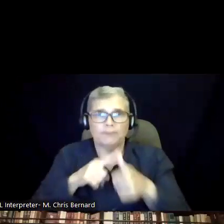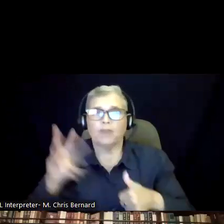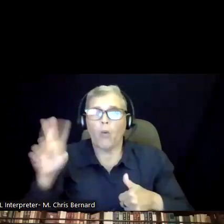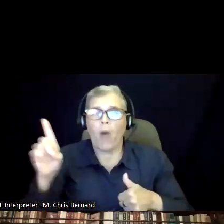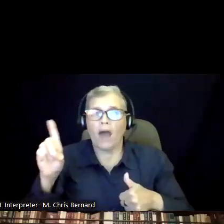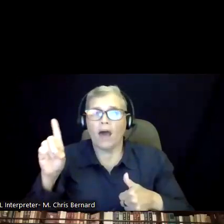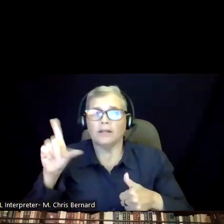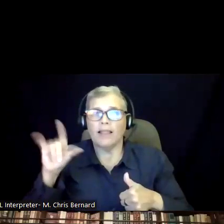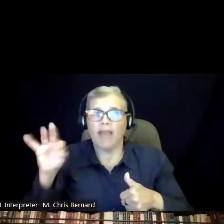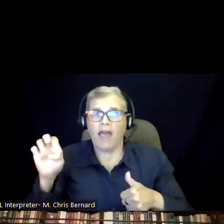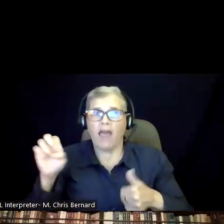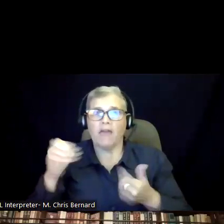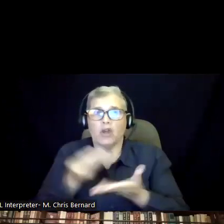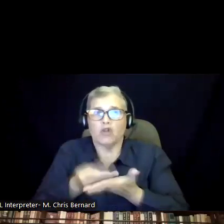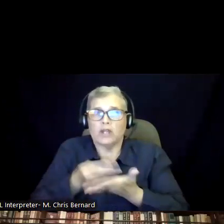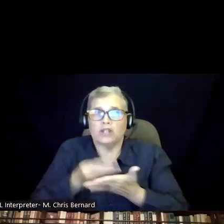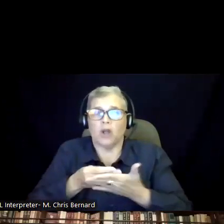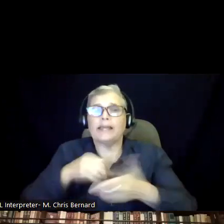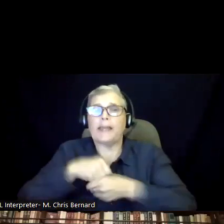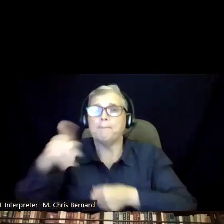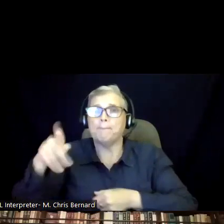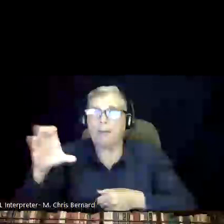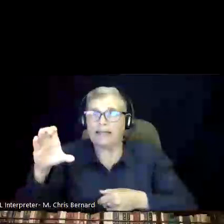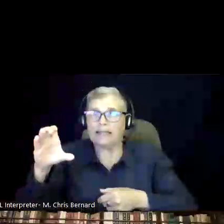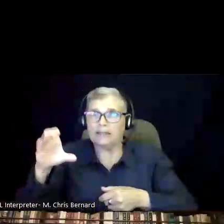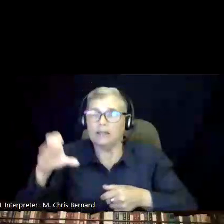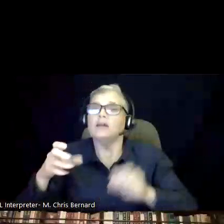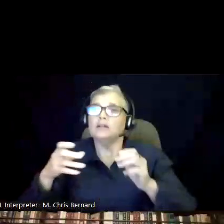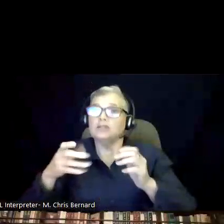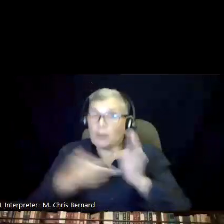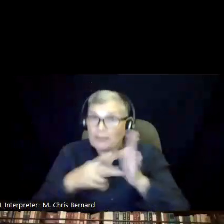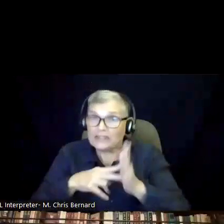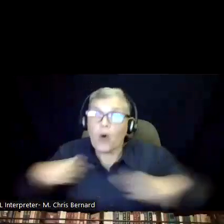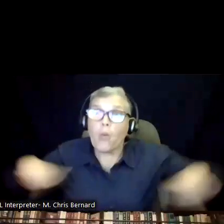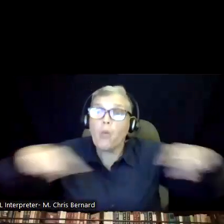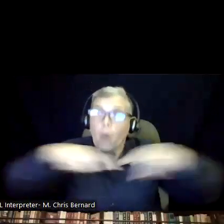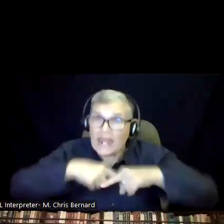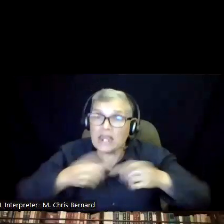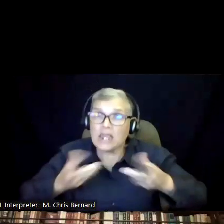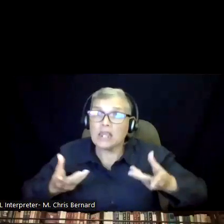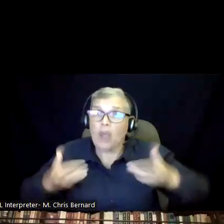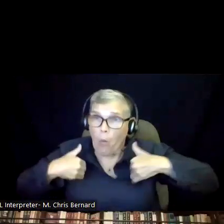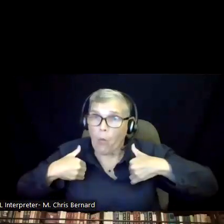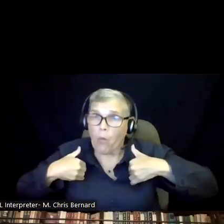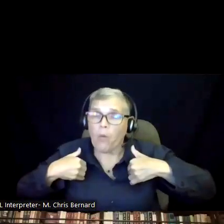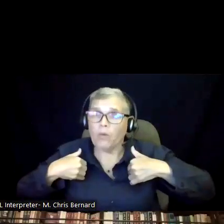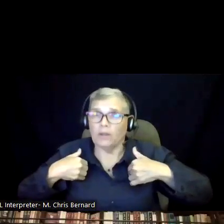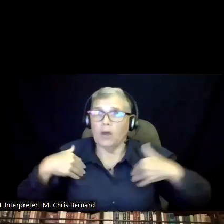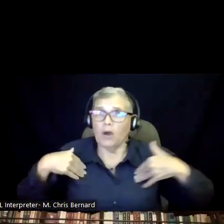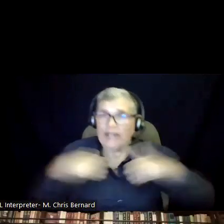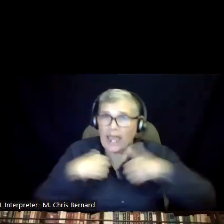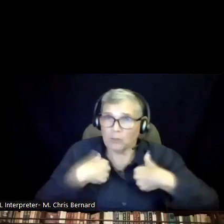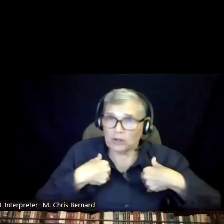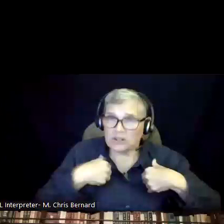That means that all of us own all of the wildlife. That differentiates us from Europe, where wildlife